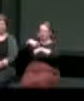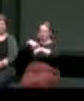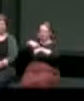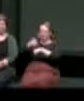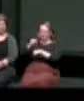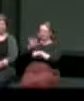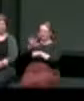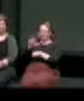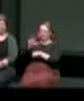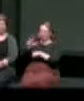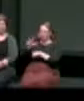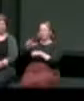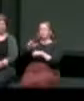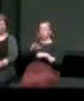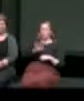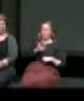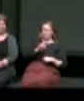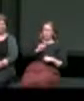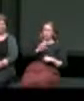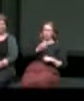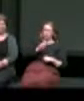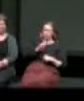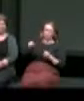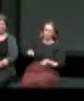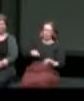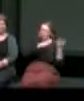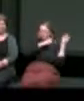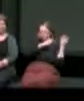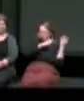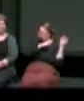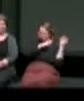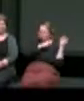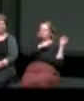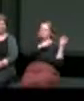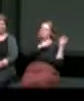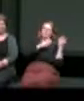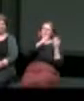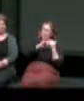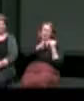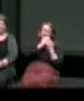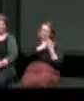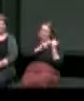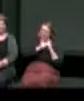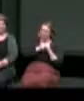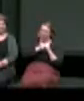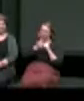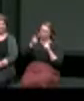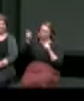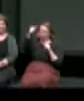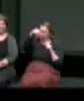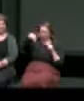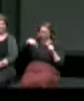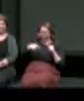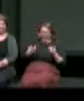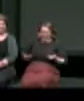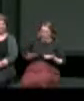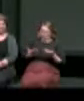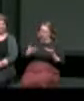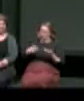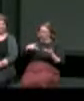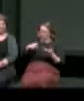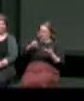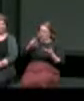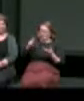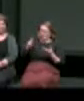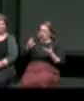the footstone, was removed at that time. And somehow it made its way to this area of Peck Road, which was that dump